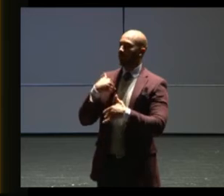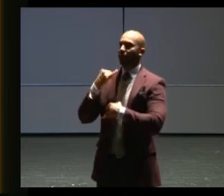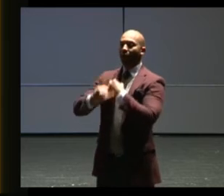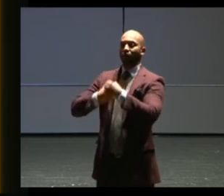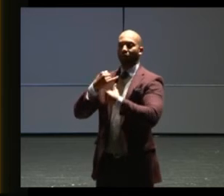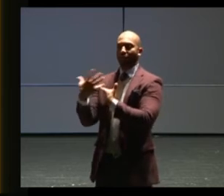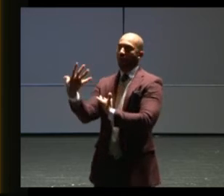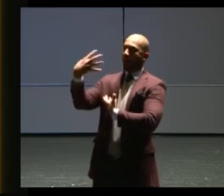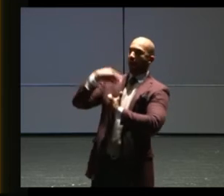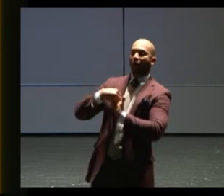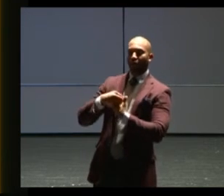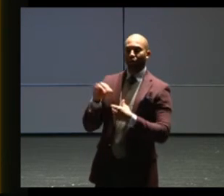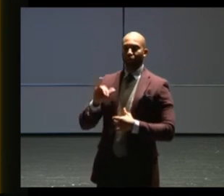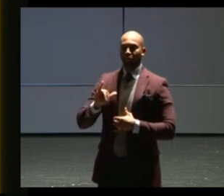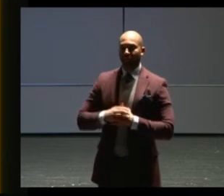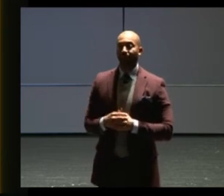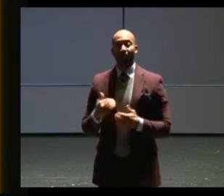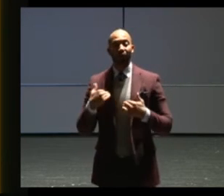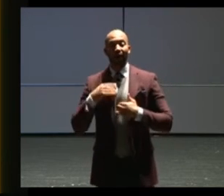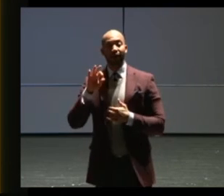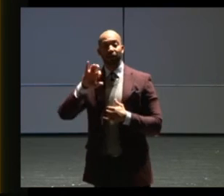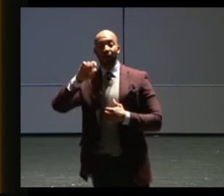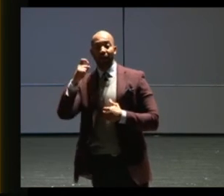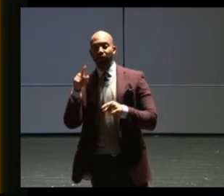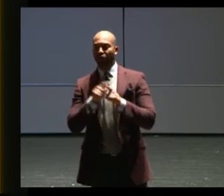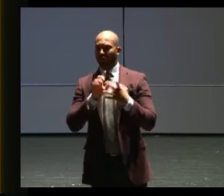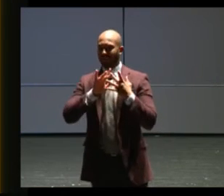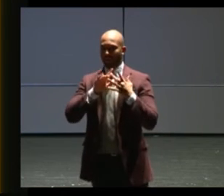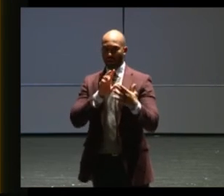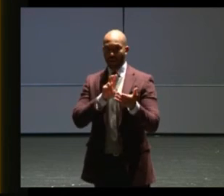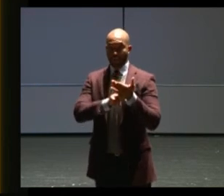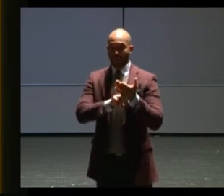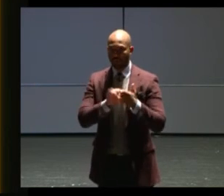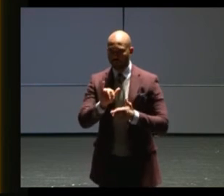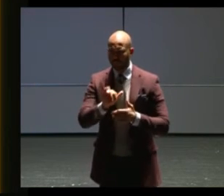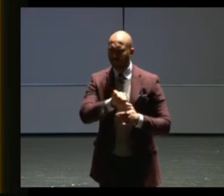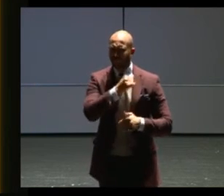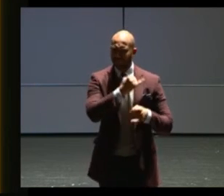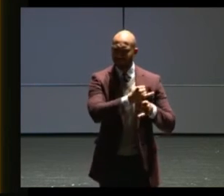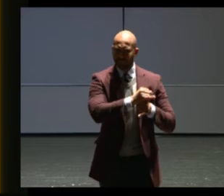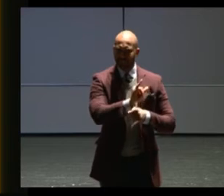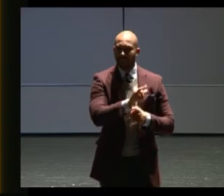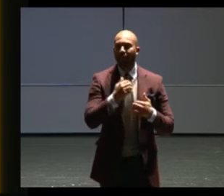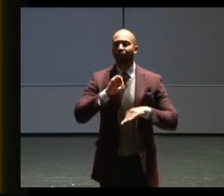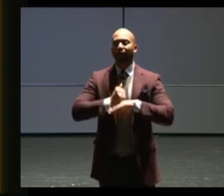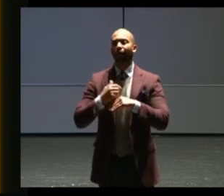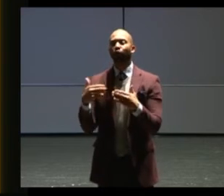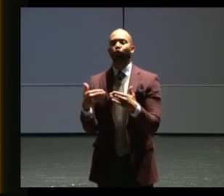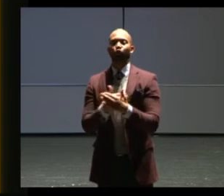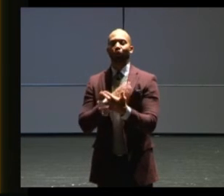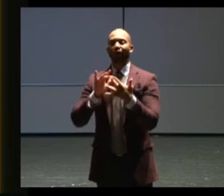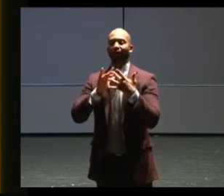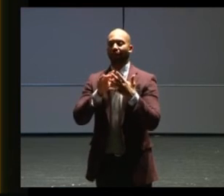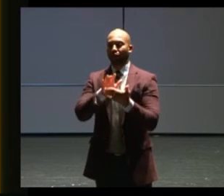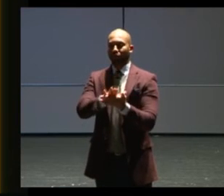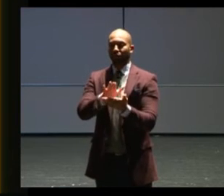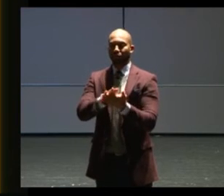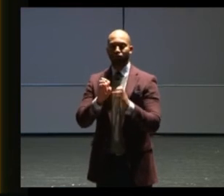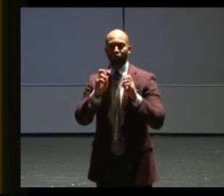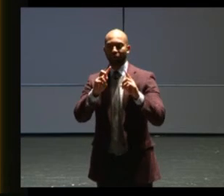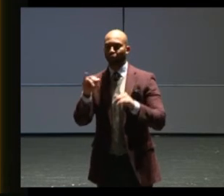and online enrollments, and I don't know a campus today that isn't doing that, so we need to continue to pursue that as rigorously as we can.